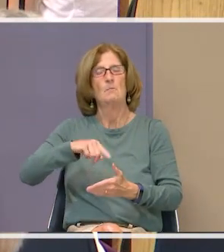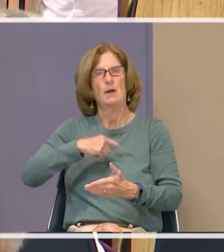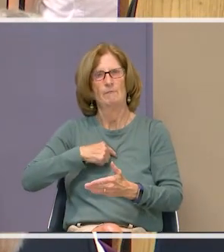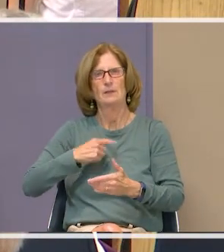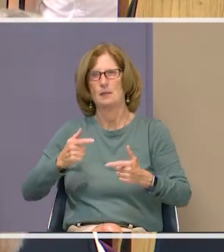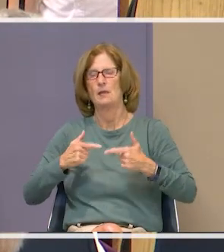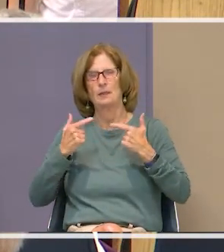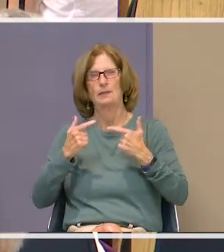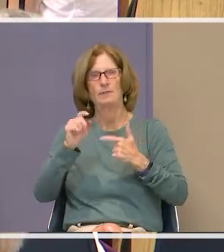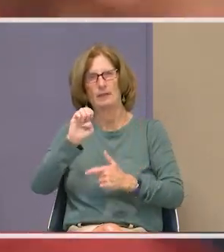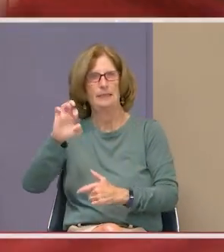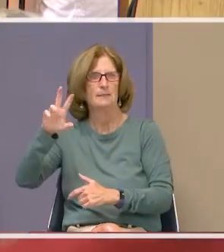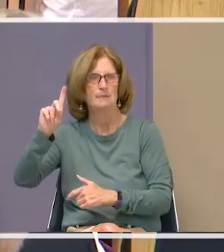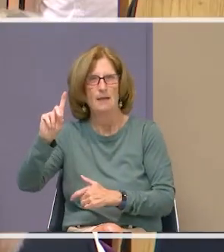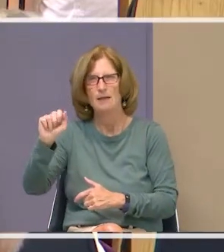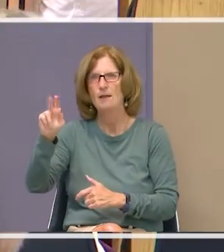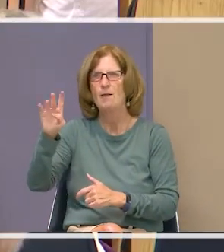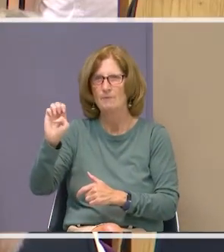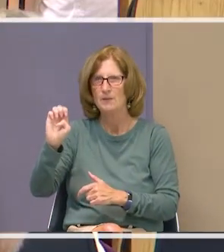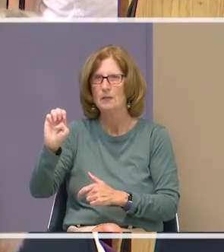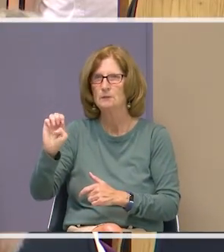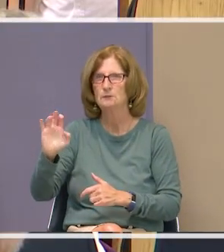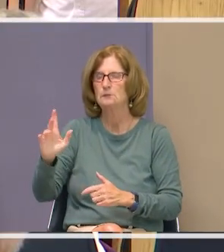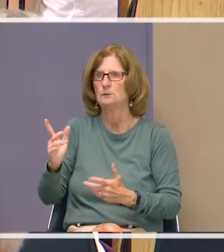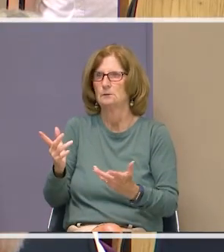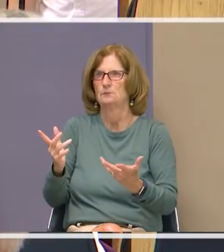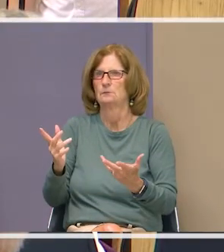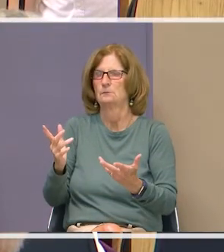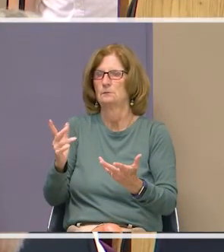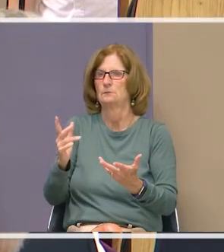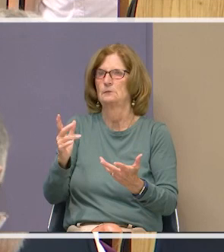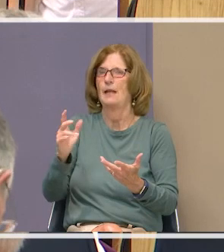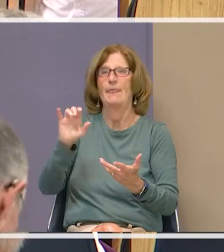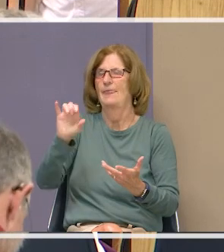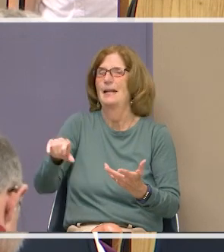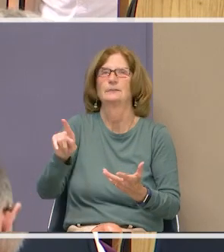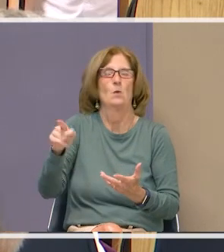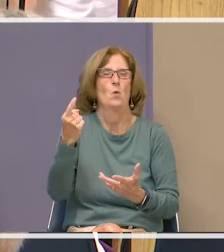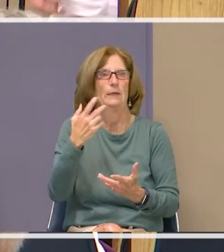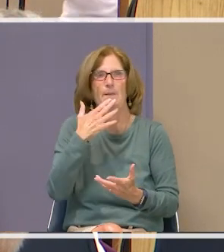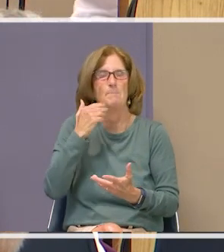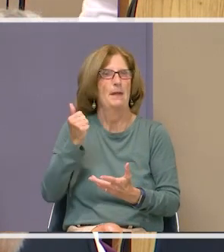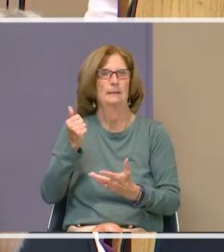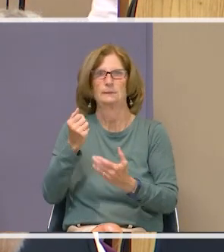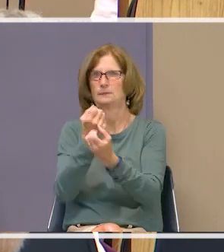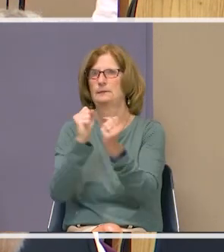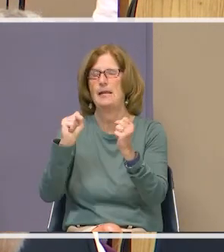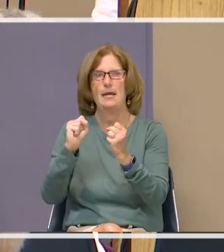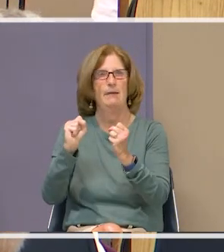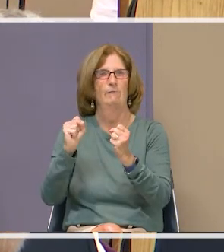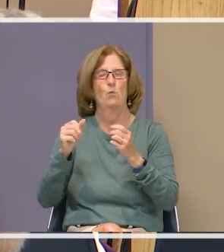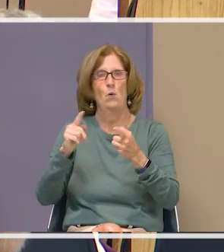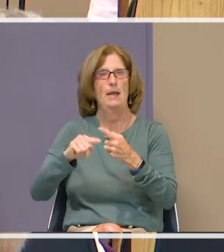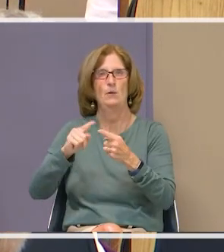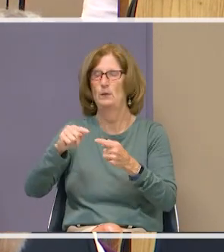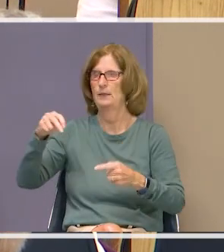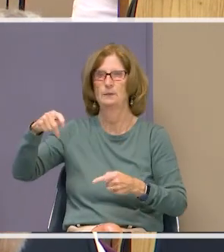live on East End Avenue, it's really probably one of the safest ways we can get there off